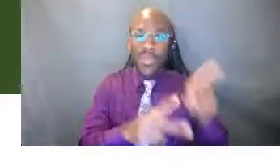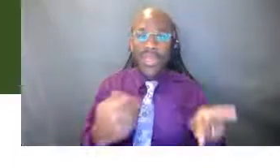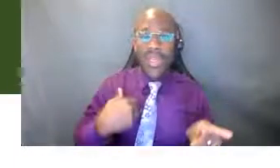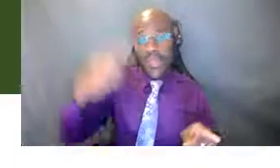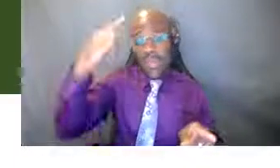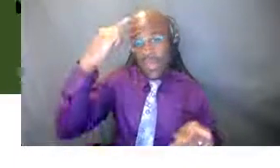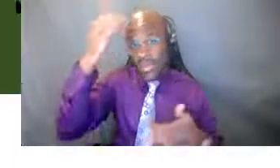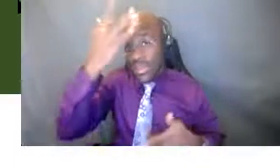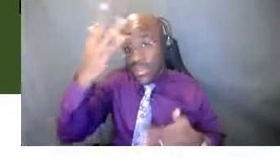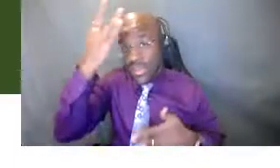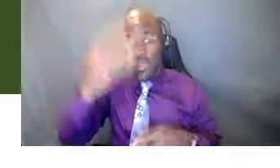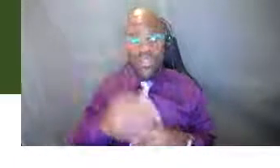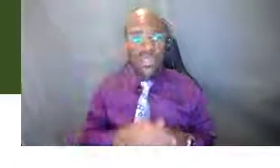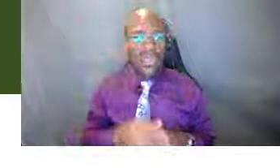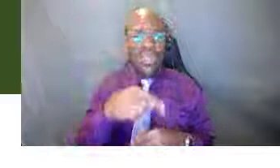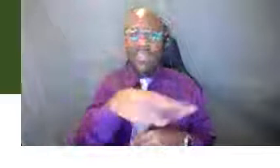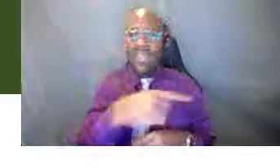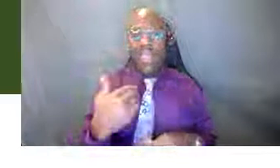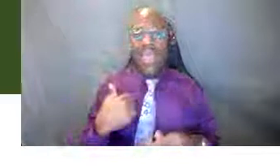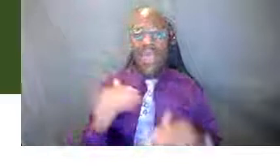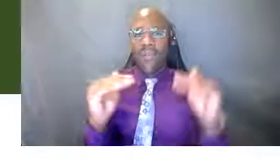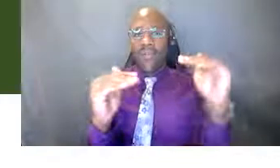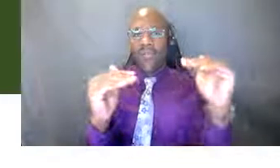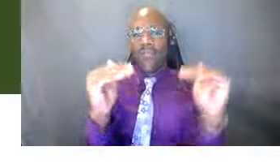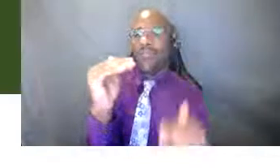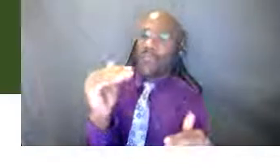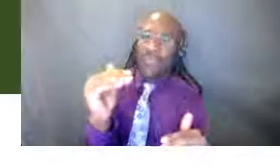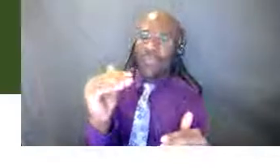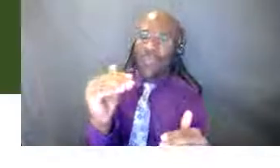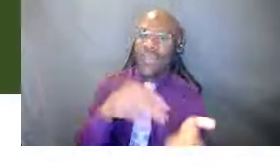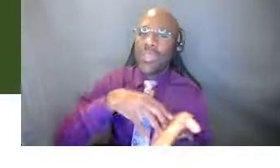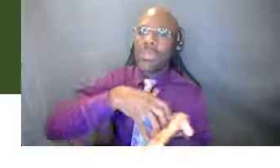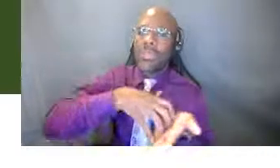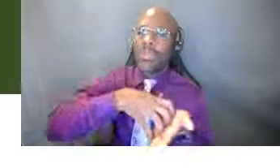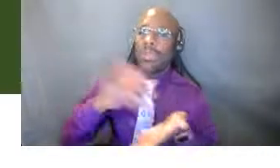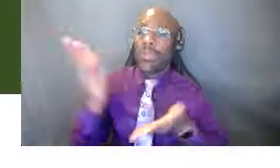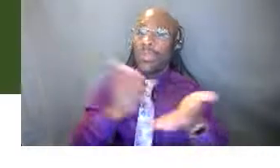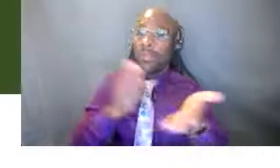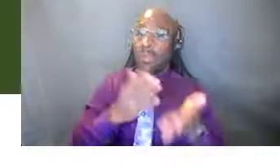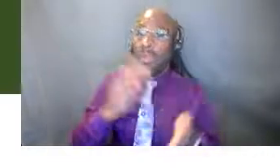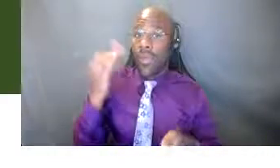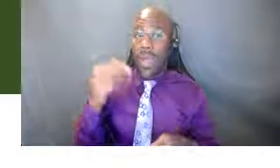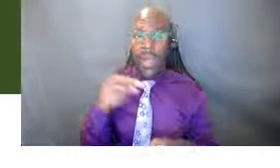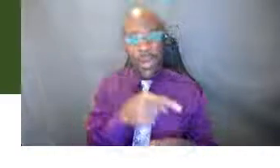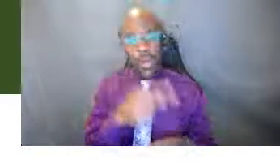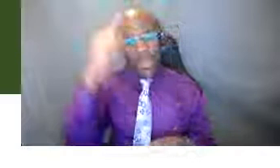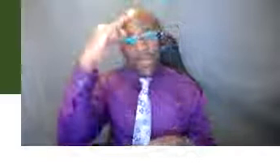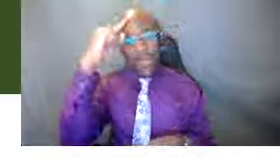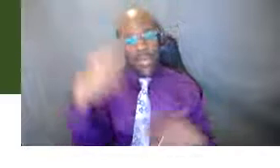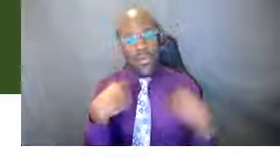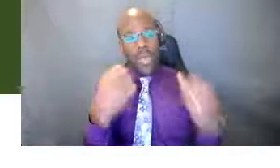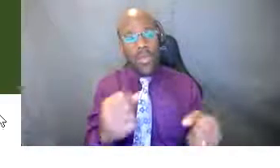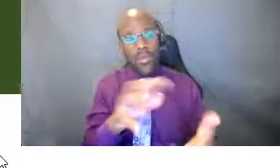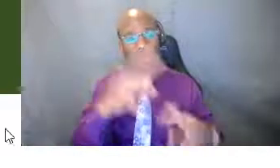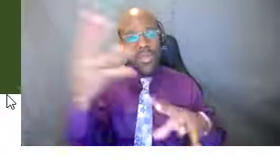are receiving subpar emergency services simply because it's a mental health crisis and not